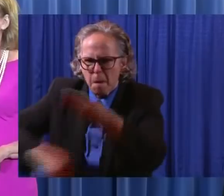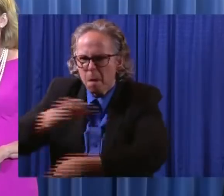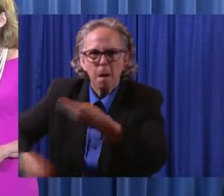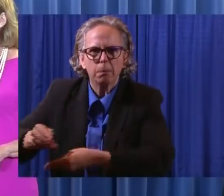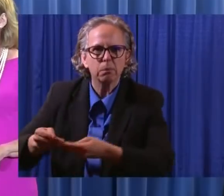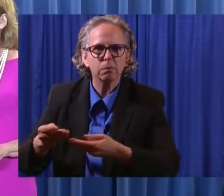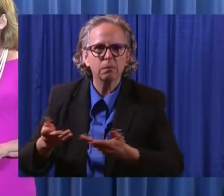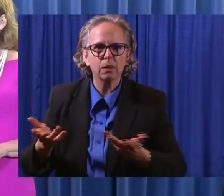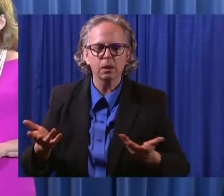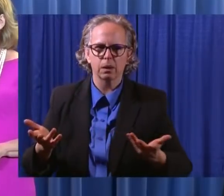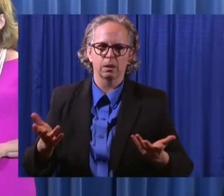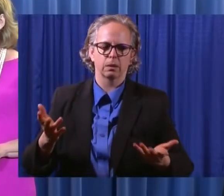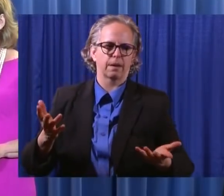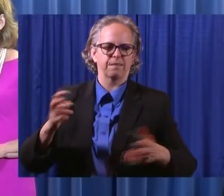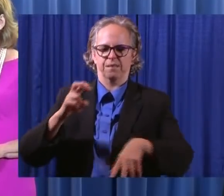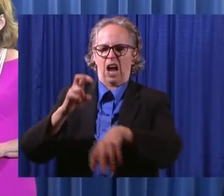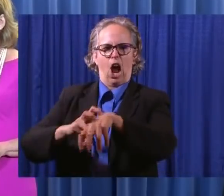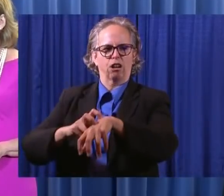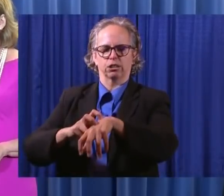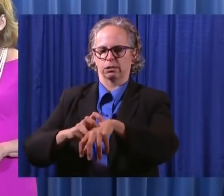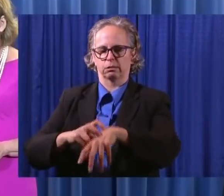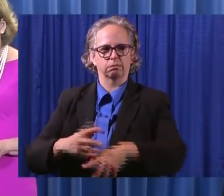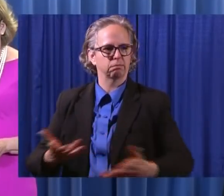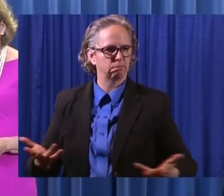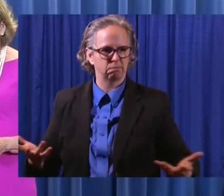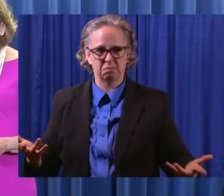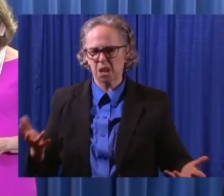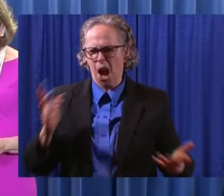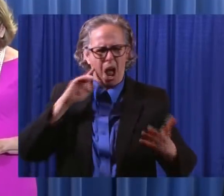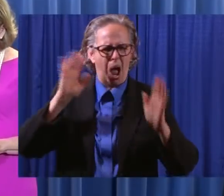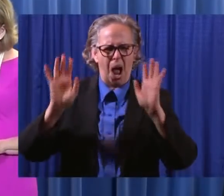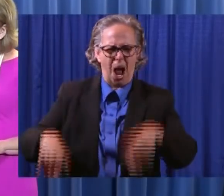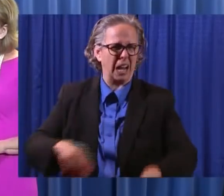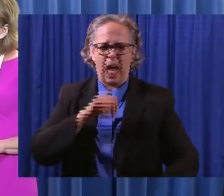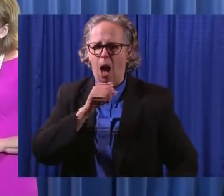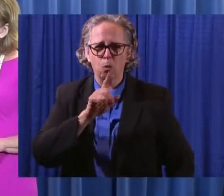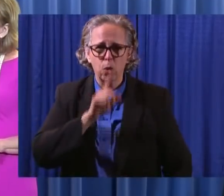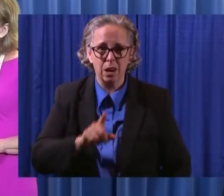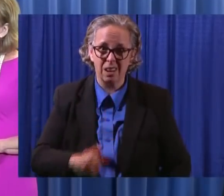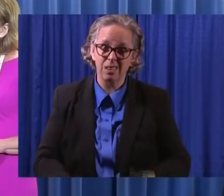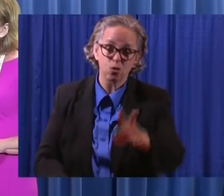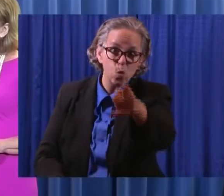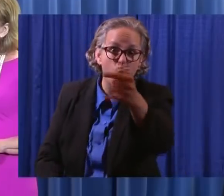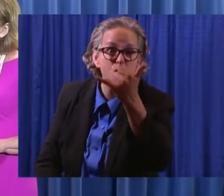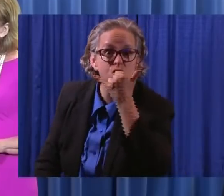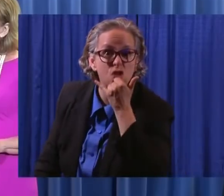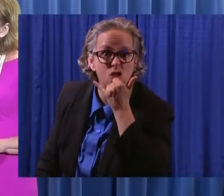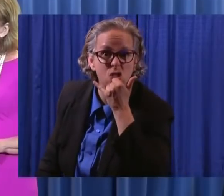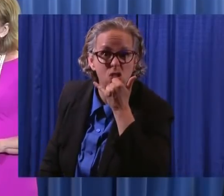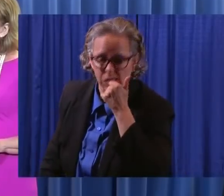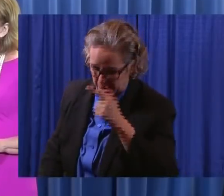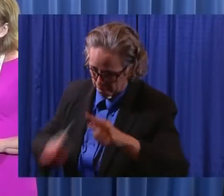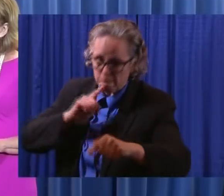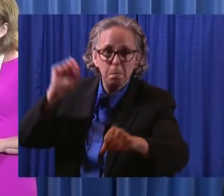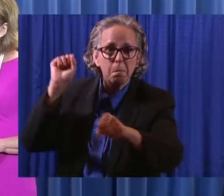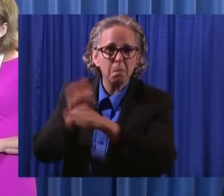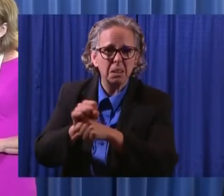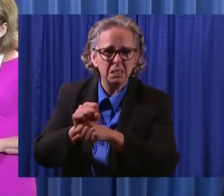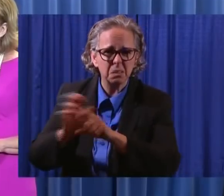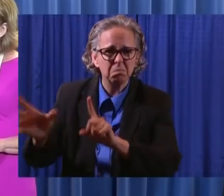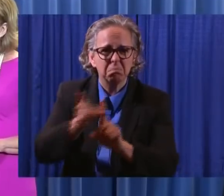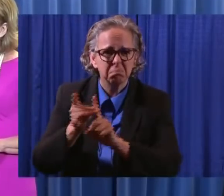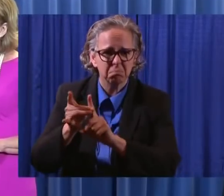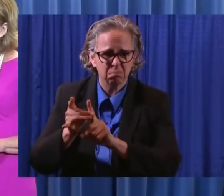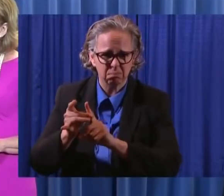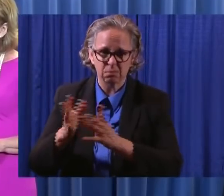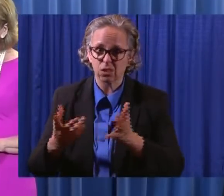is simply not right. So we'll continue to try to put out the best numbers that we can and to continue to share those with the public